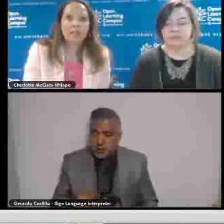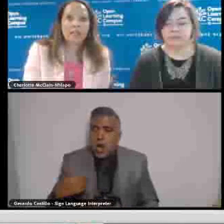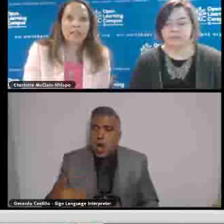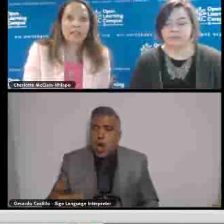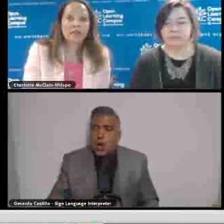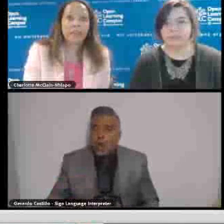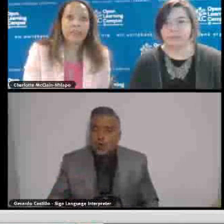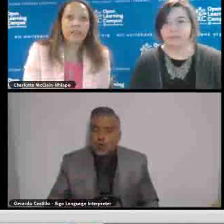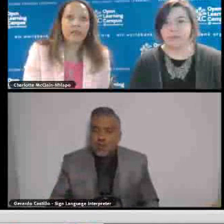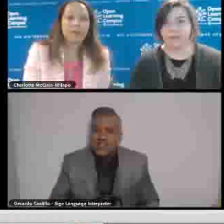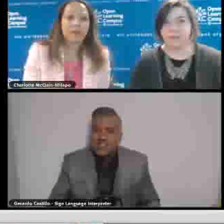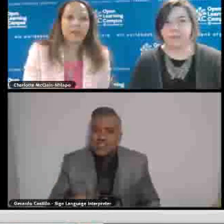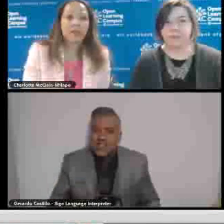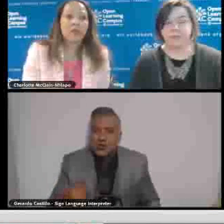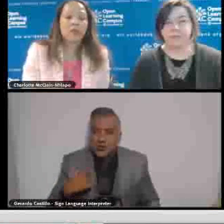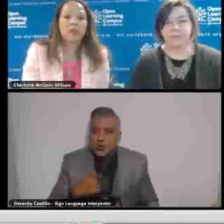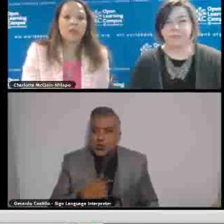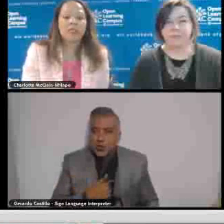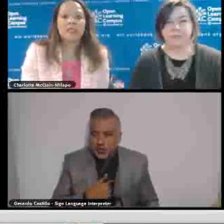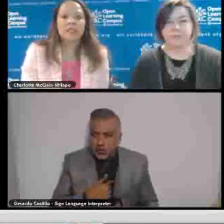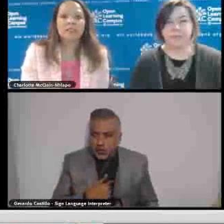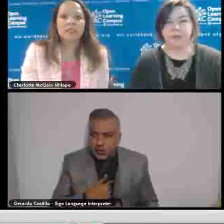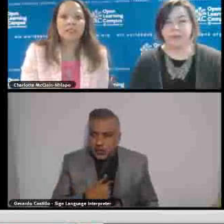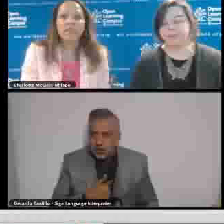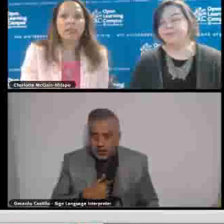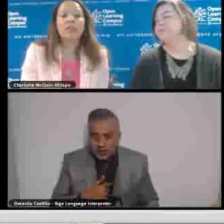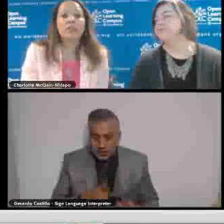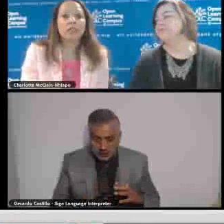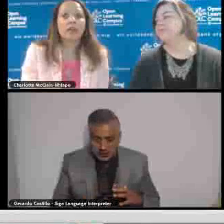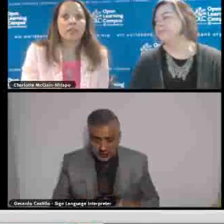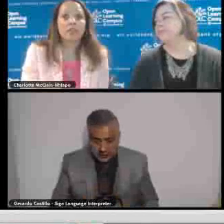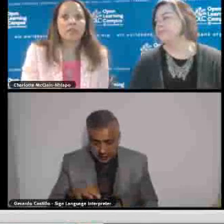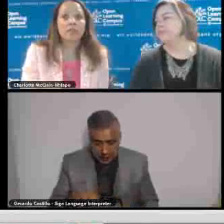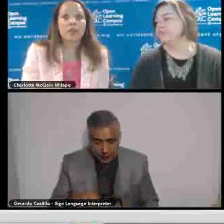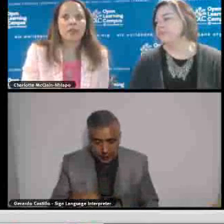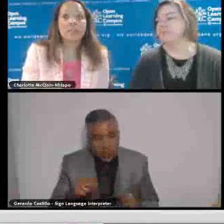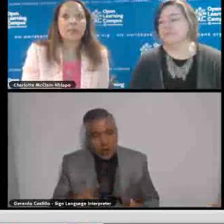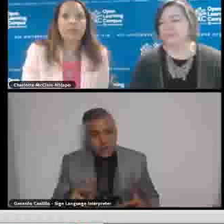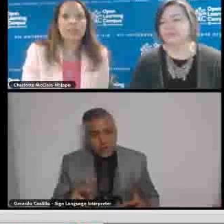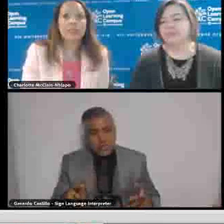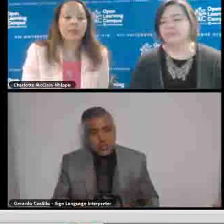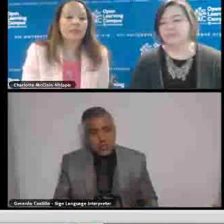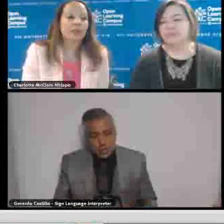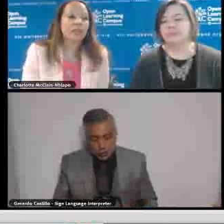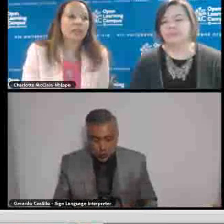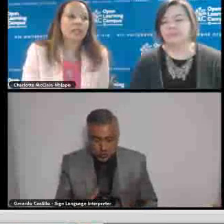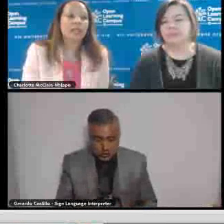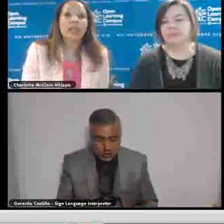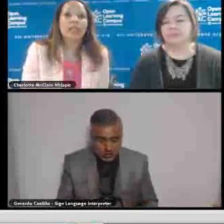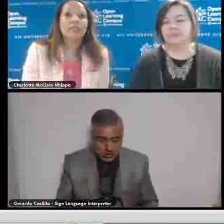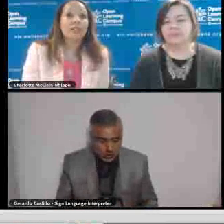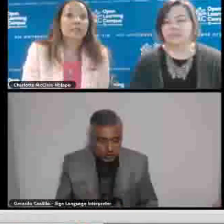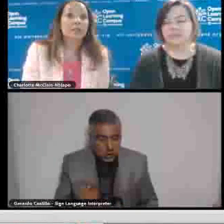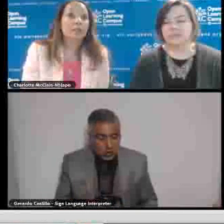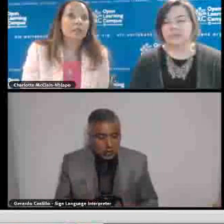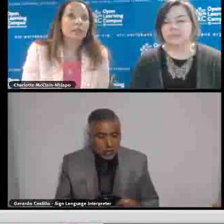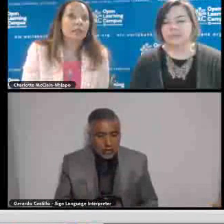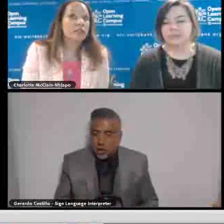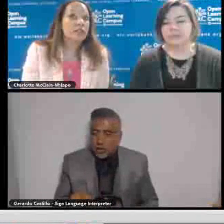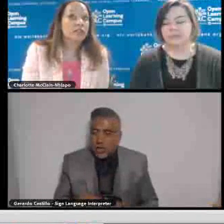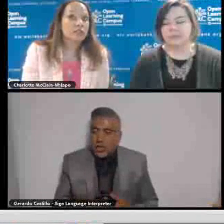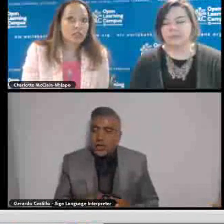disaster, we then we discover it unearths a lot of issues. So in some places, we have found out that, in fact,